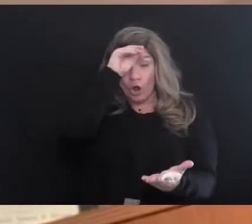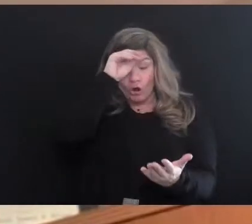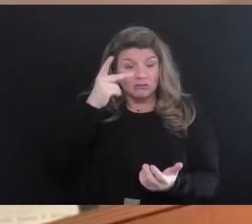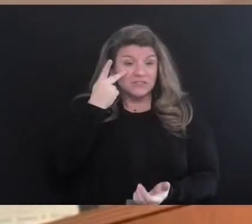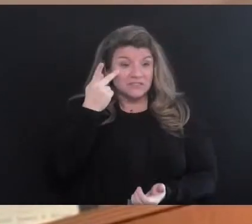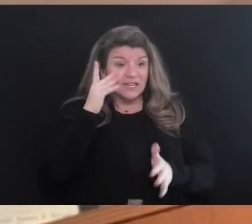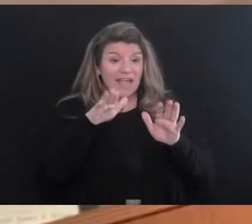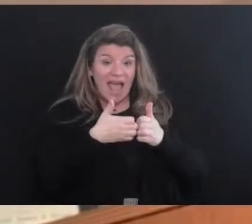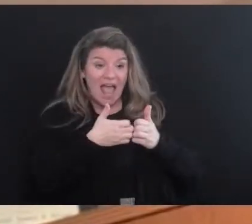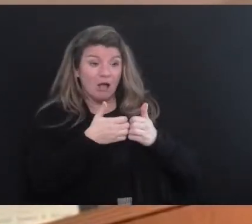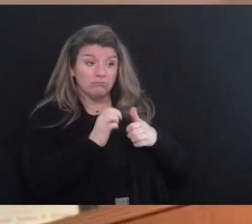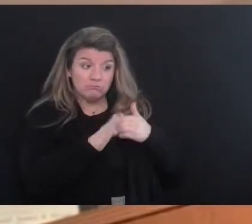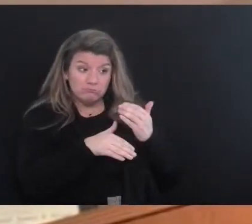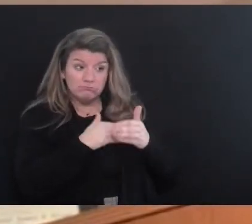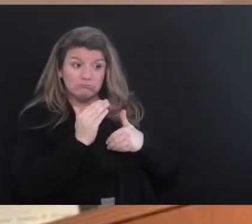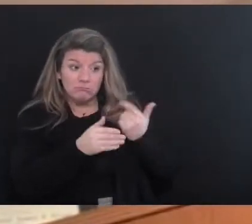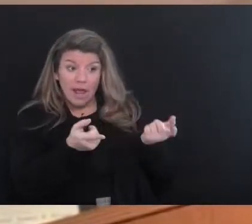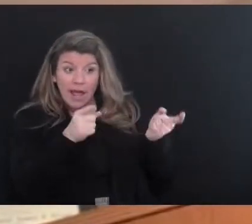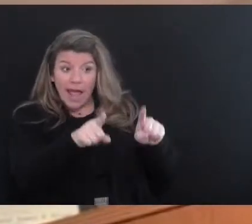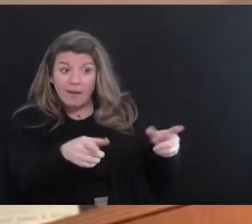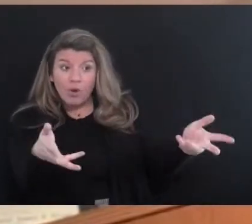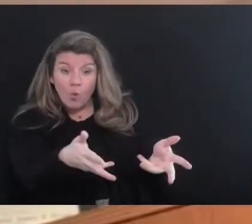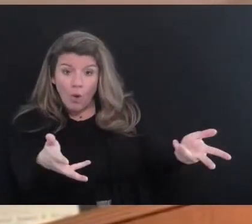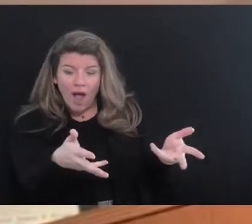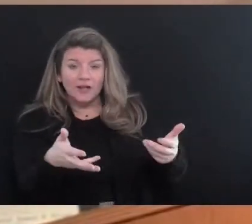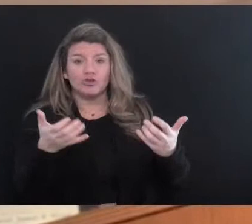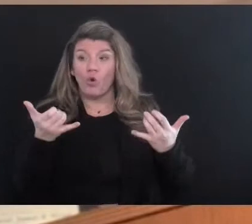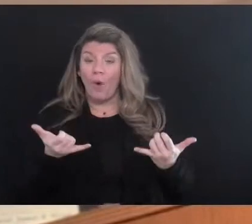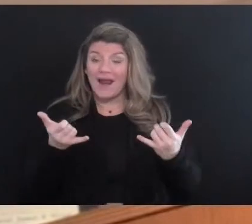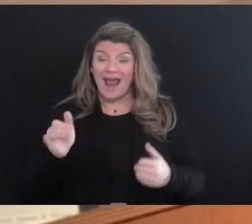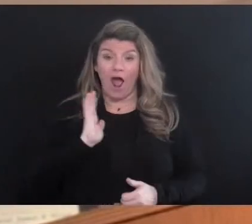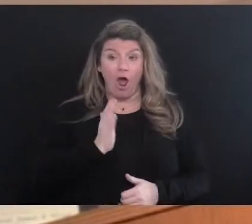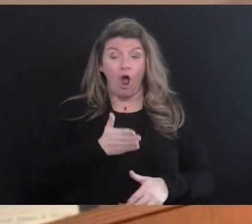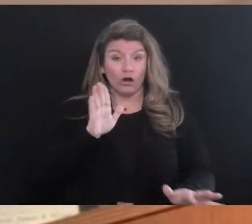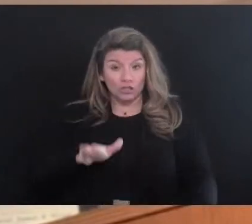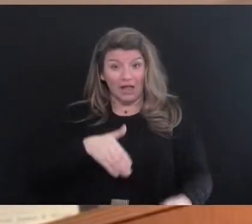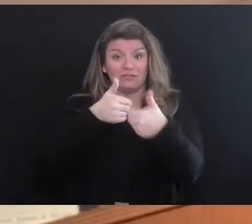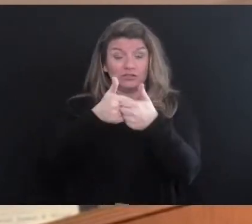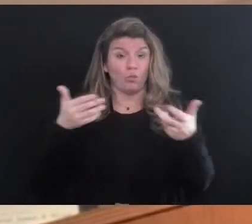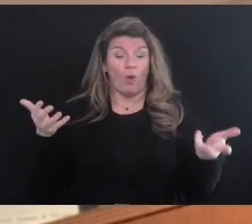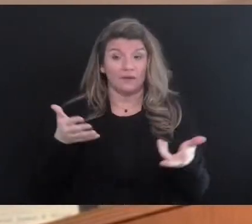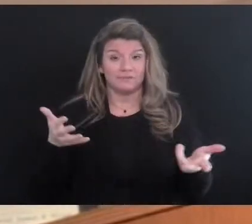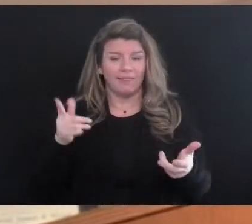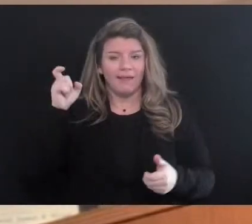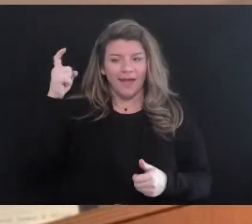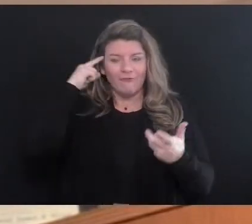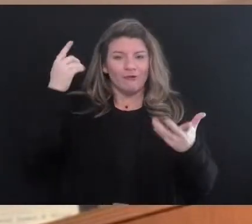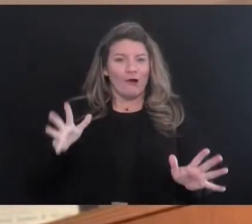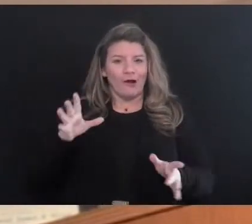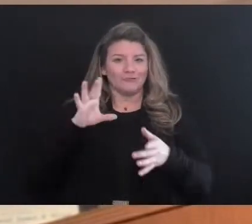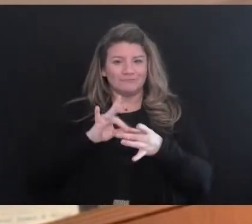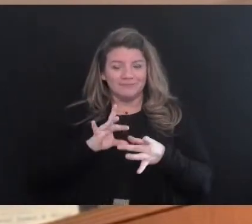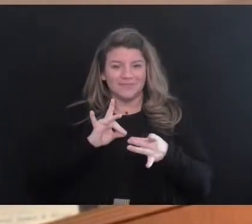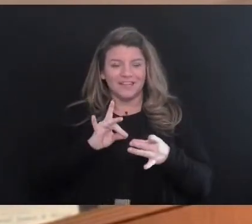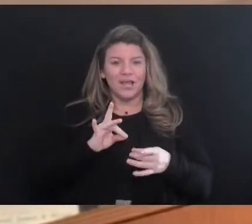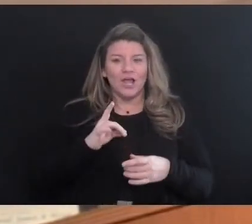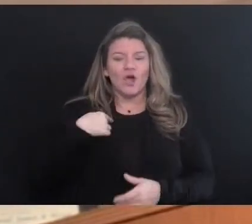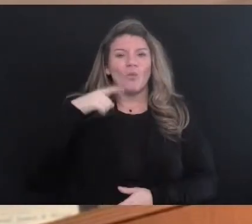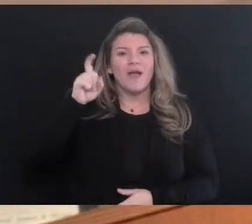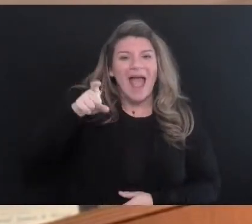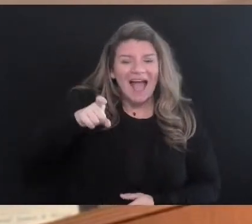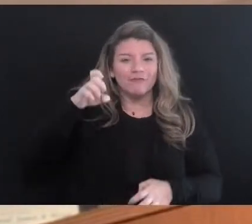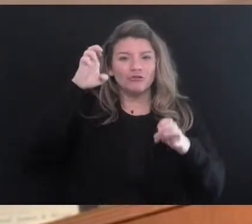things continue to move. And our biggest challenge right now, as the governor pointed out earlier, is we've got to